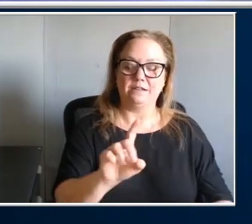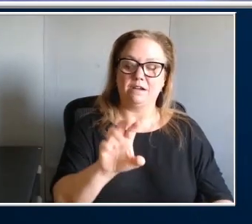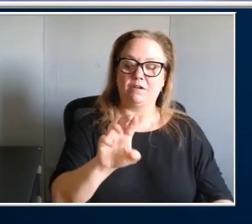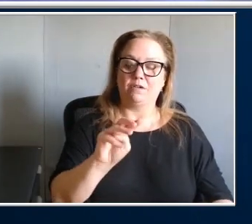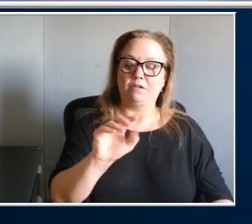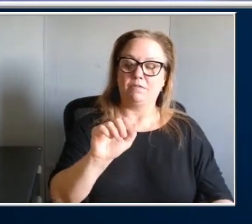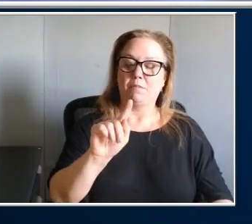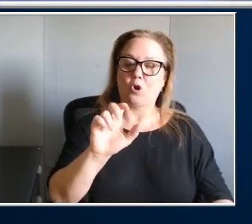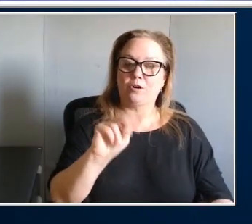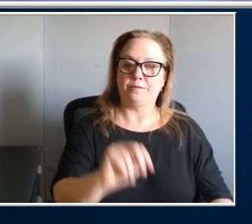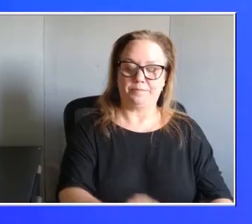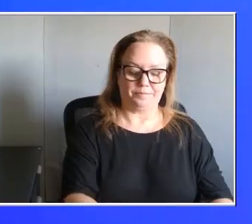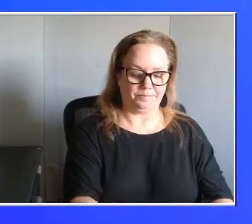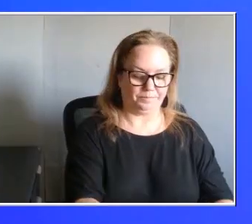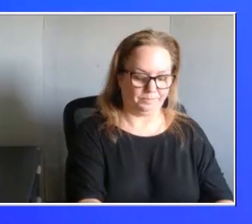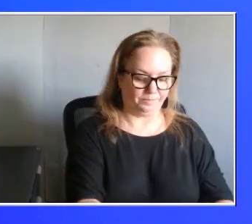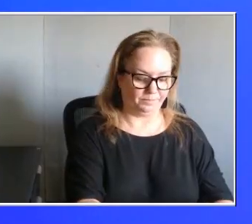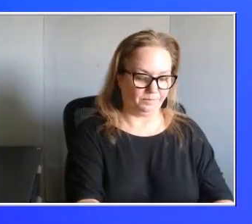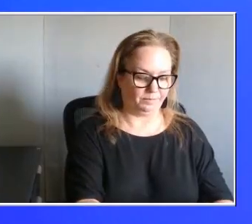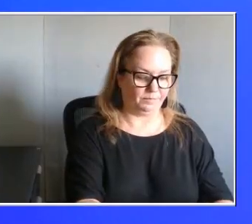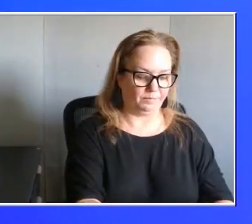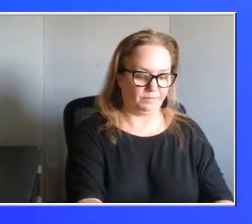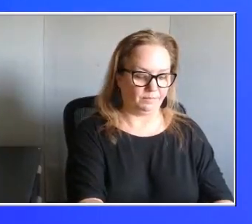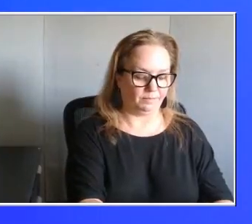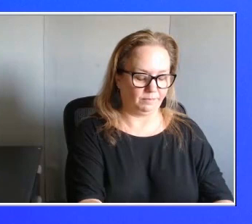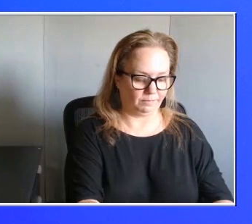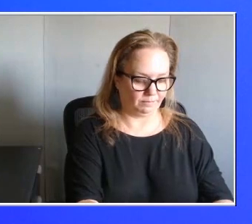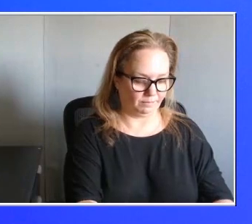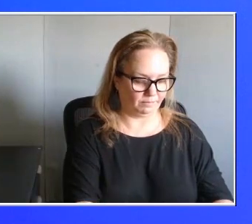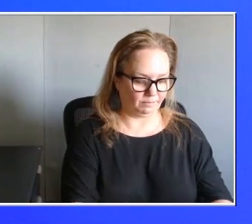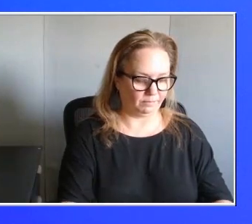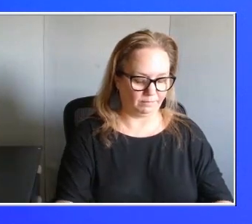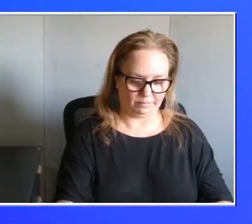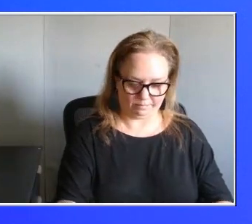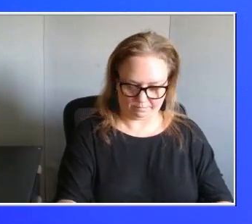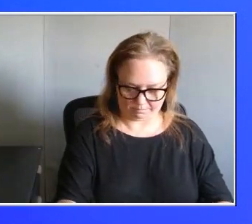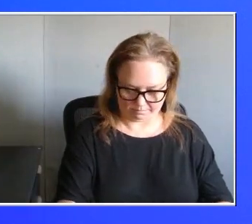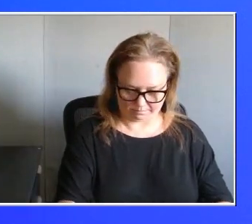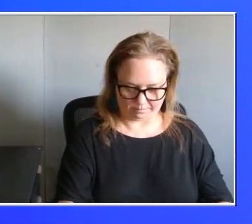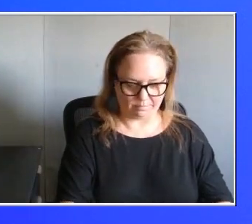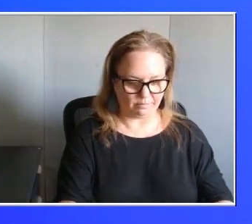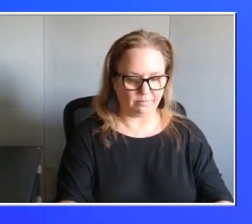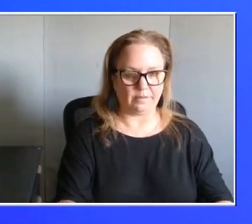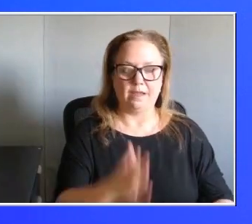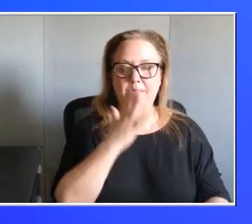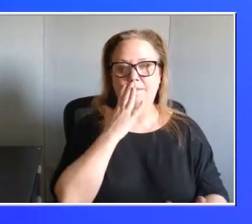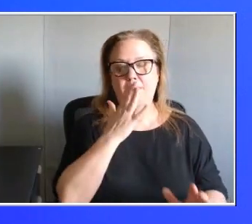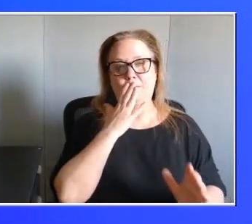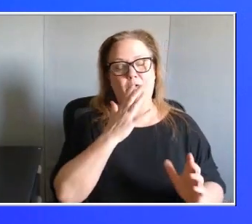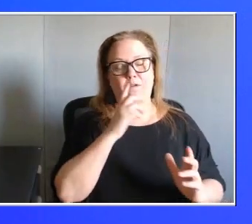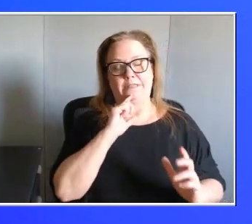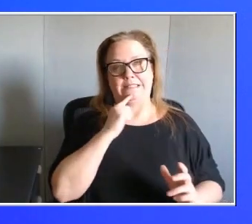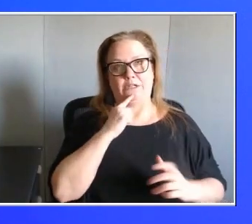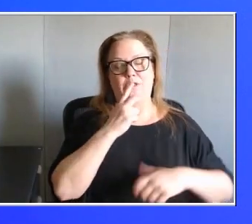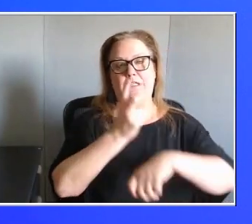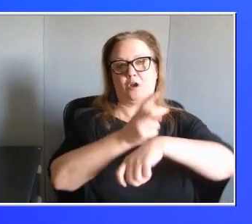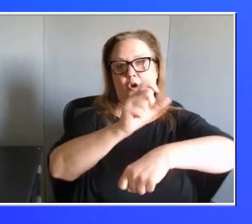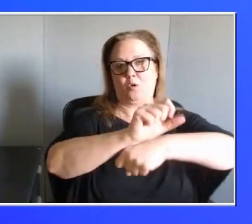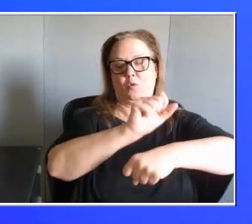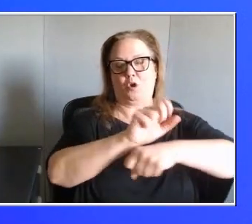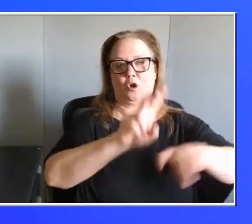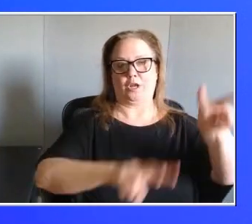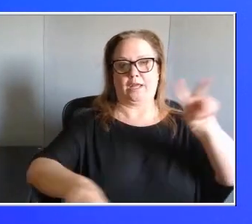thought. Yeah, I feel really fortunate that I'm in a department that takes this seriously and does the hard work of looking at our